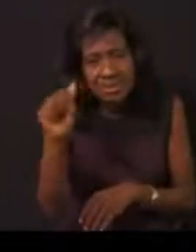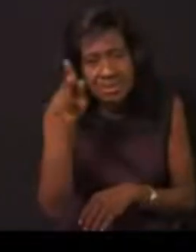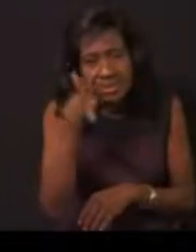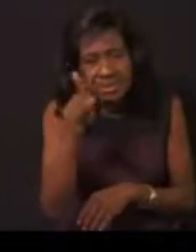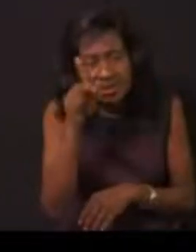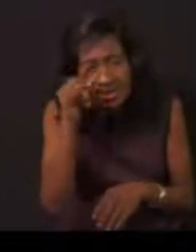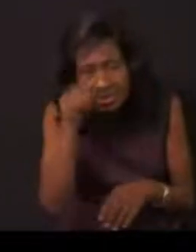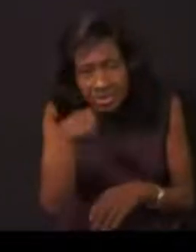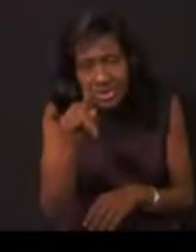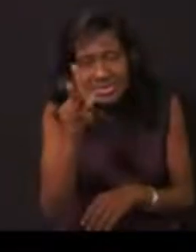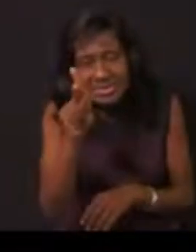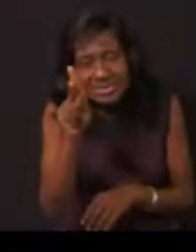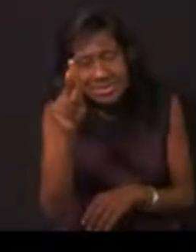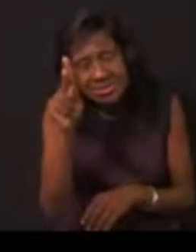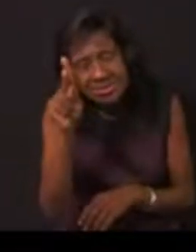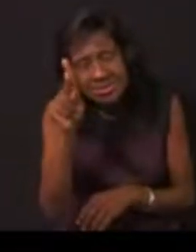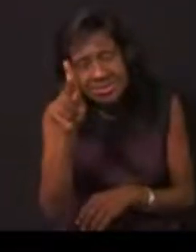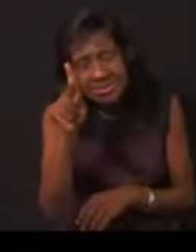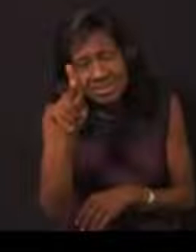hsa.ky. That's